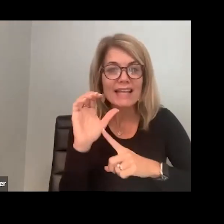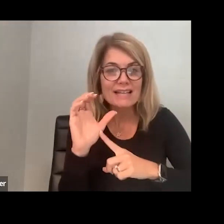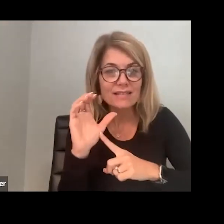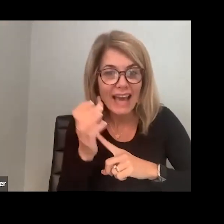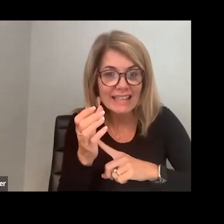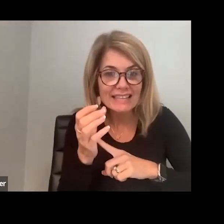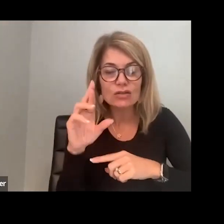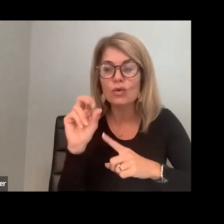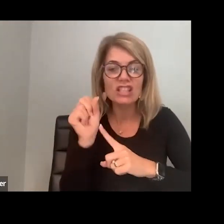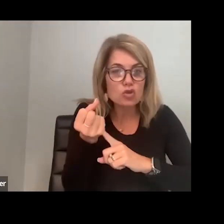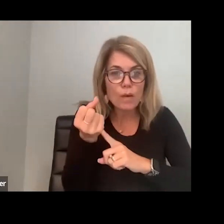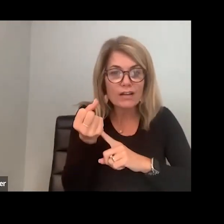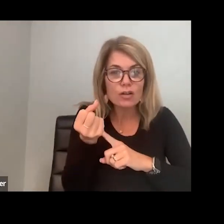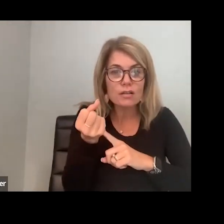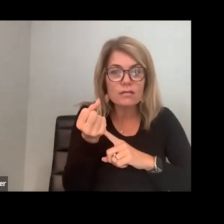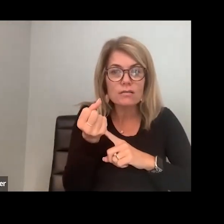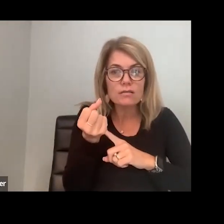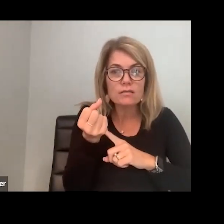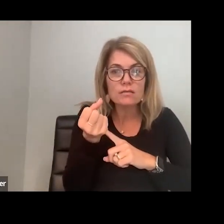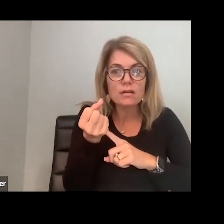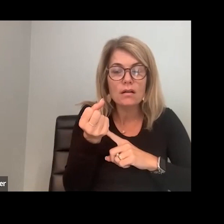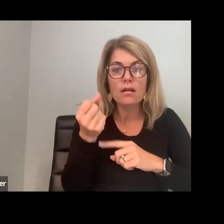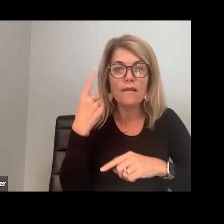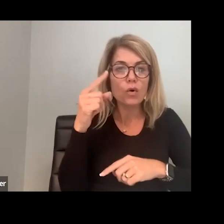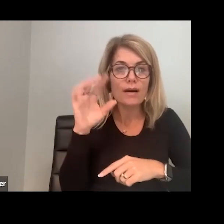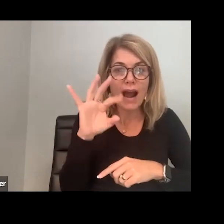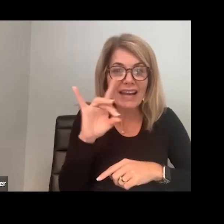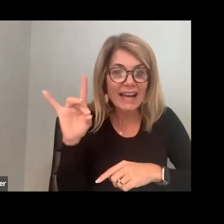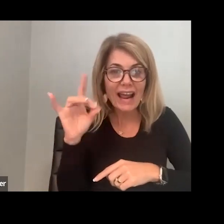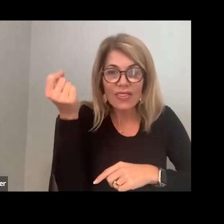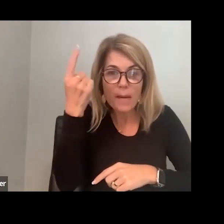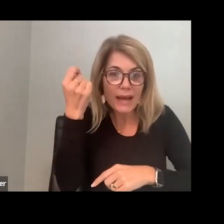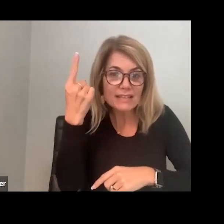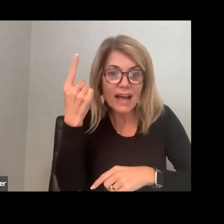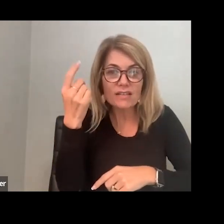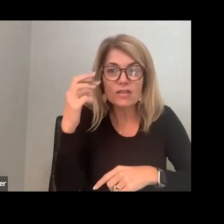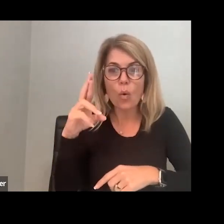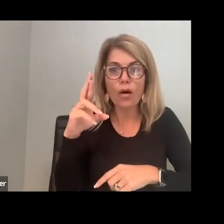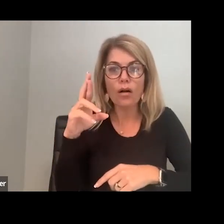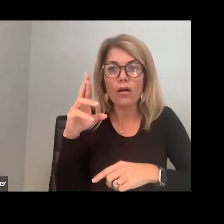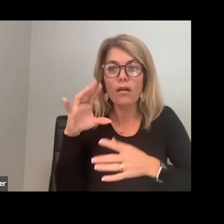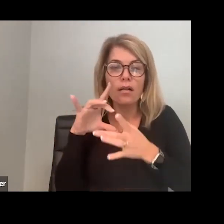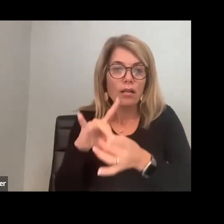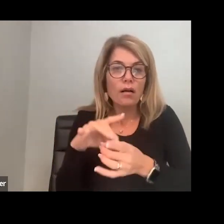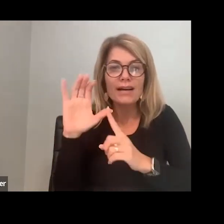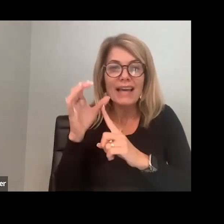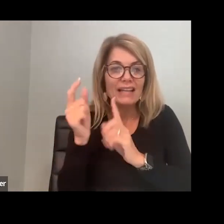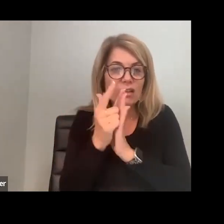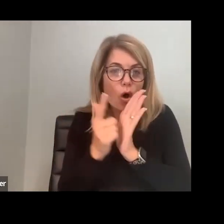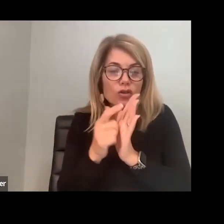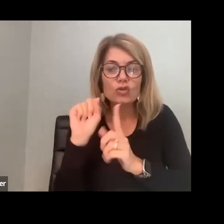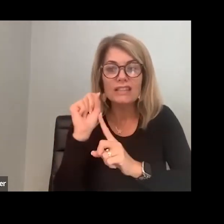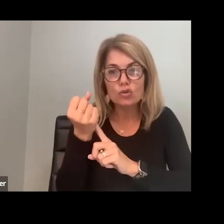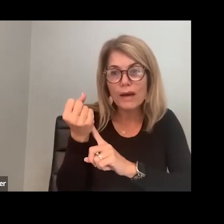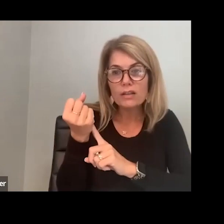situations regarding, let's say, this 988 that makes sense, or maybe related case laws or situations that you've